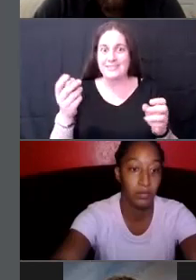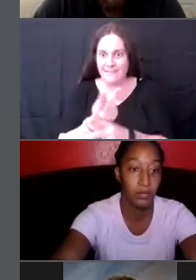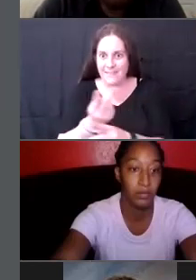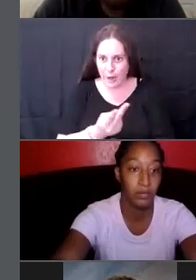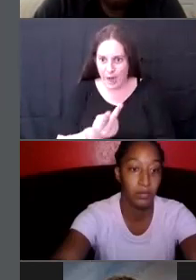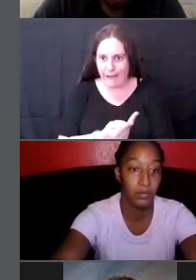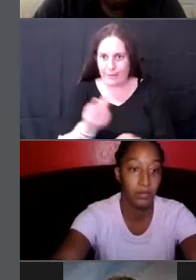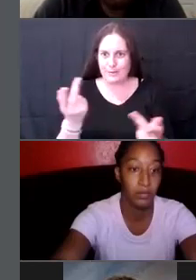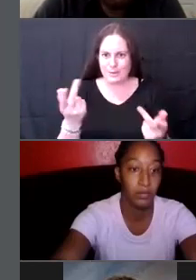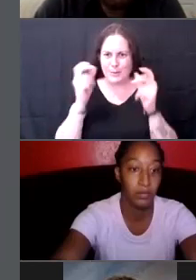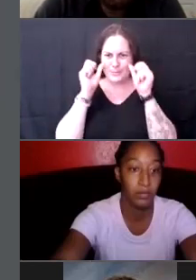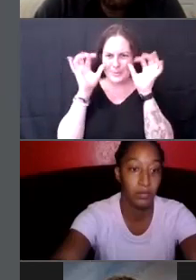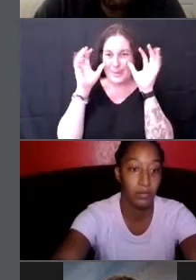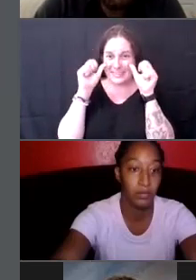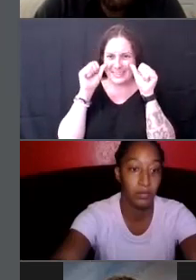All right.